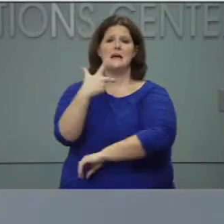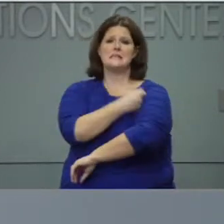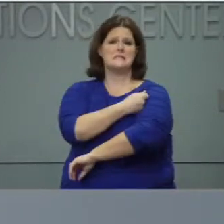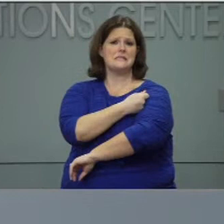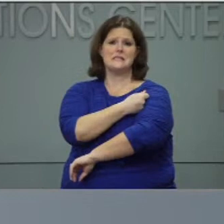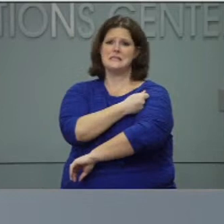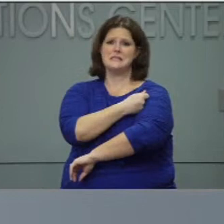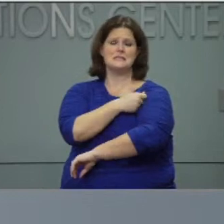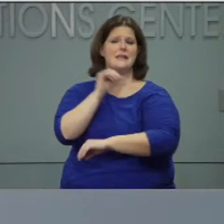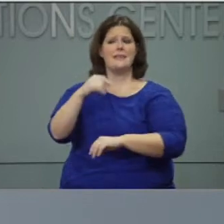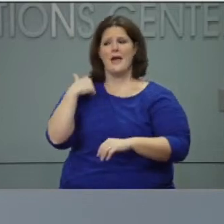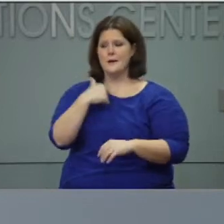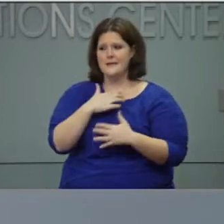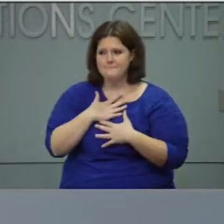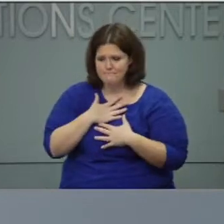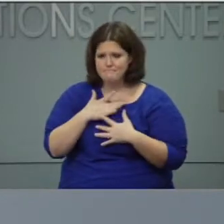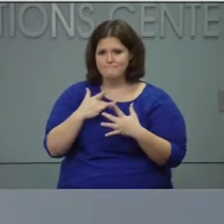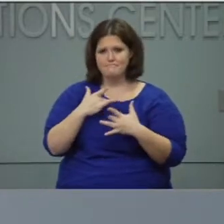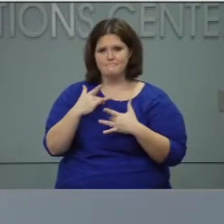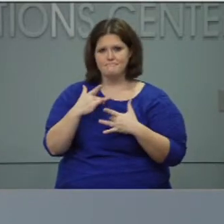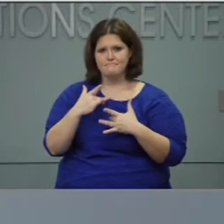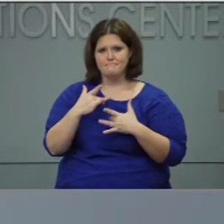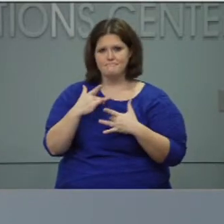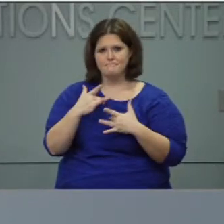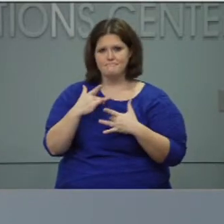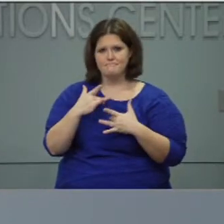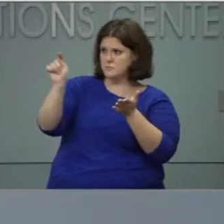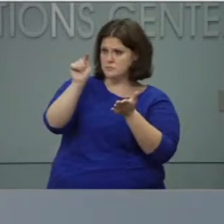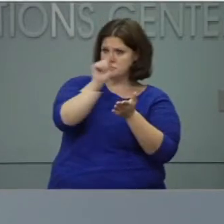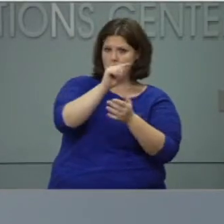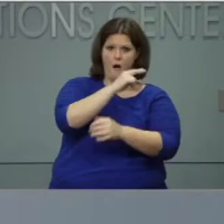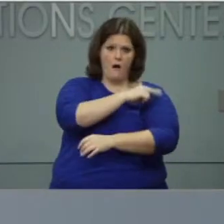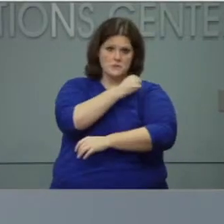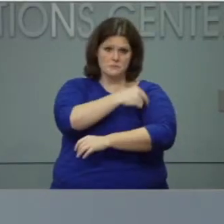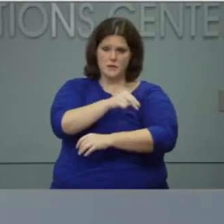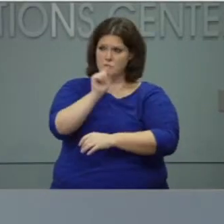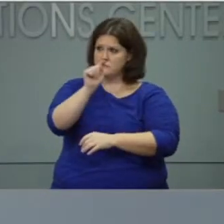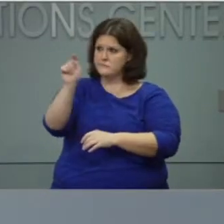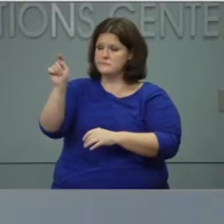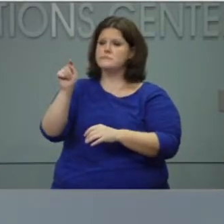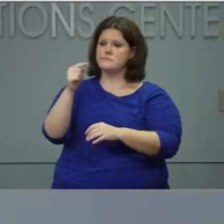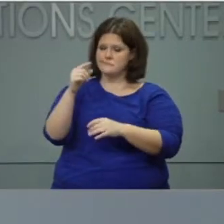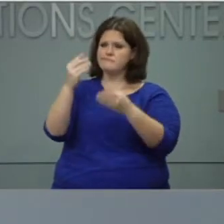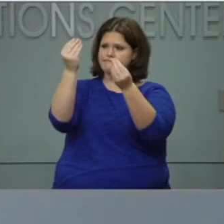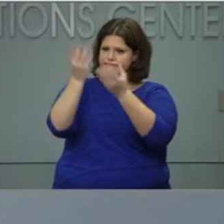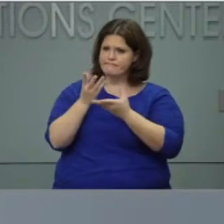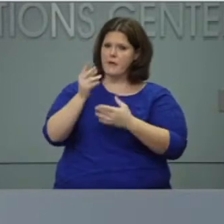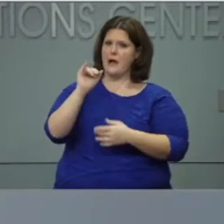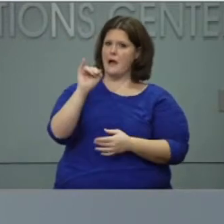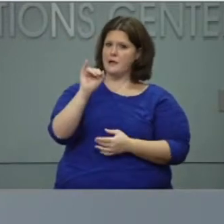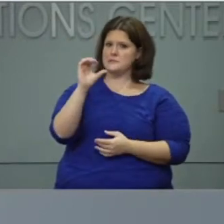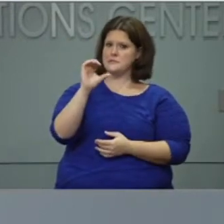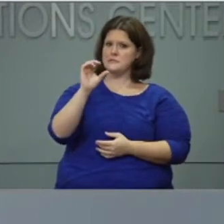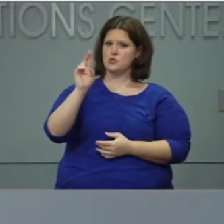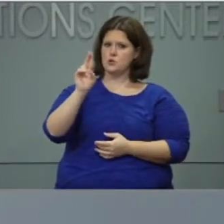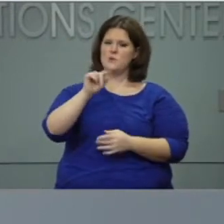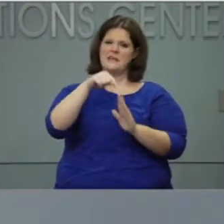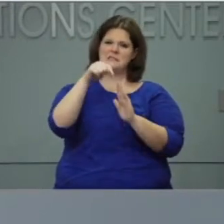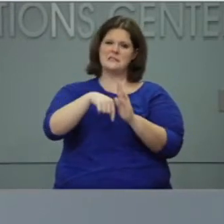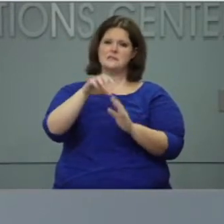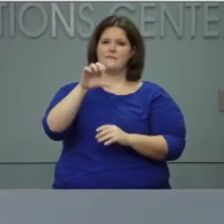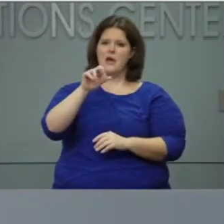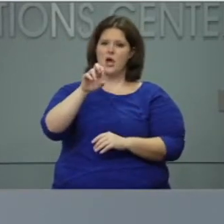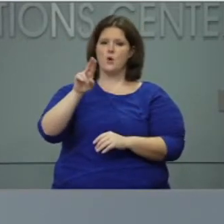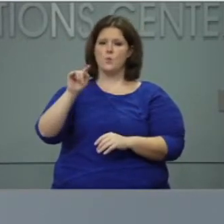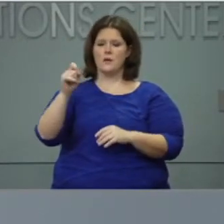We see this in North Carolina, where our hospital leaders continue to share that almost everyone in the ICU, the intensive care unit, and on a